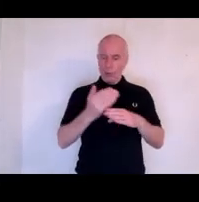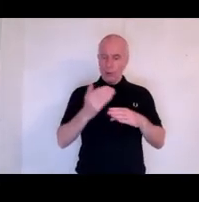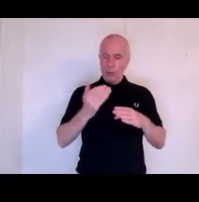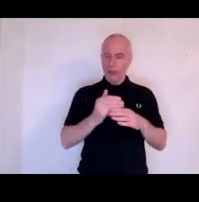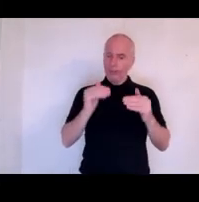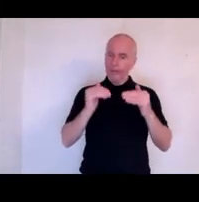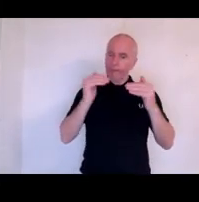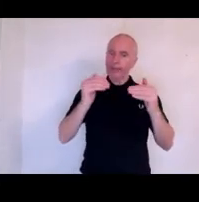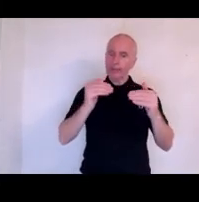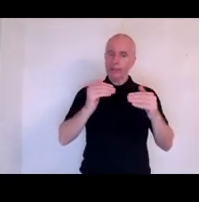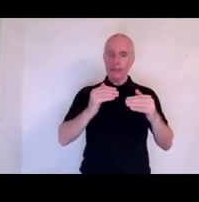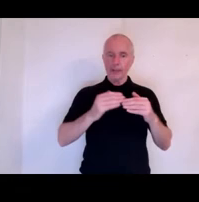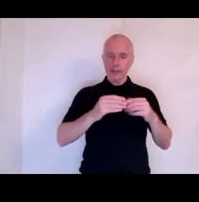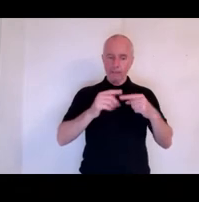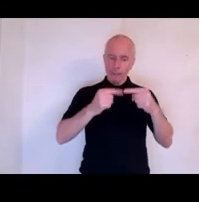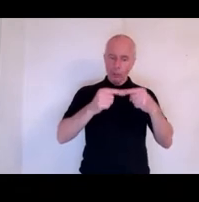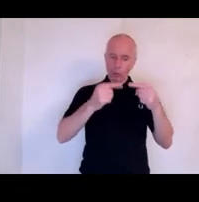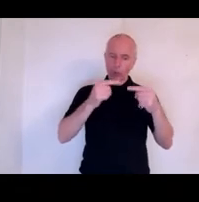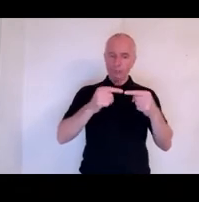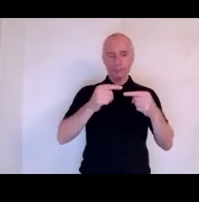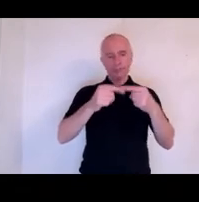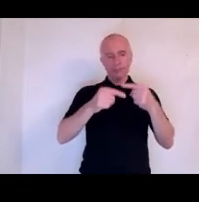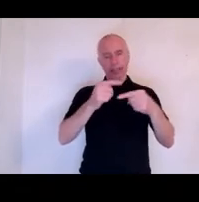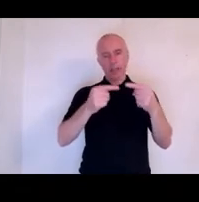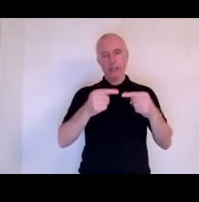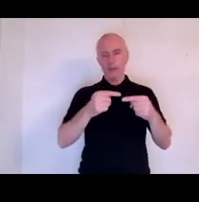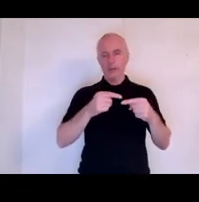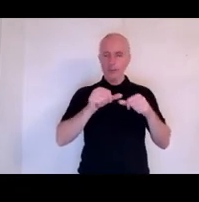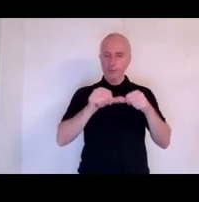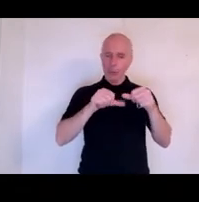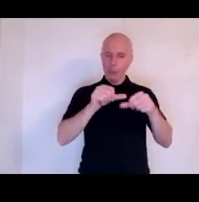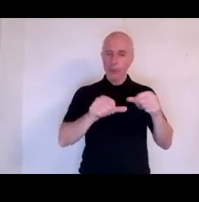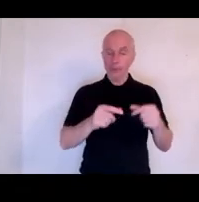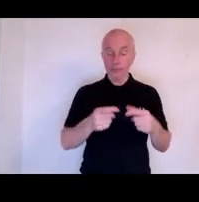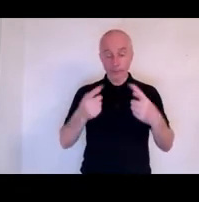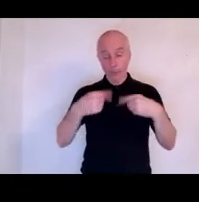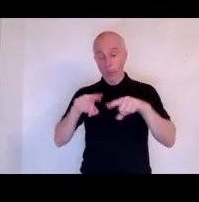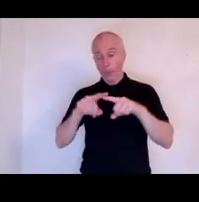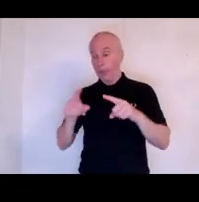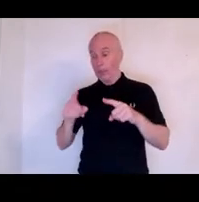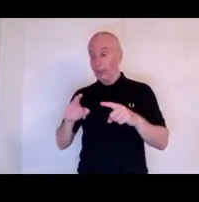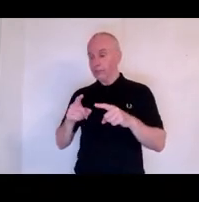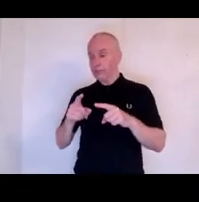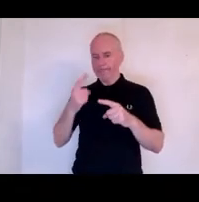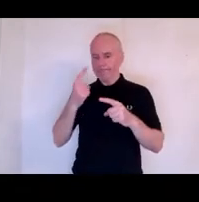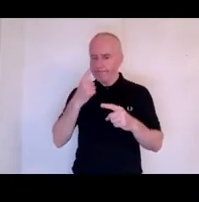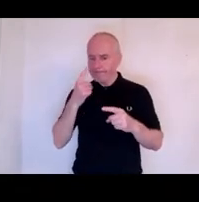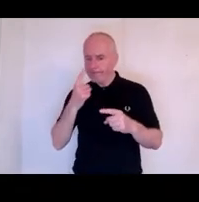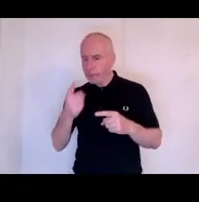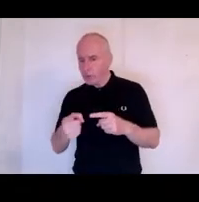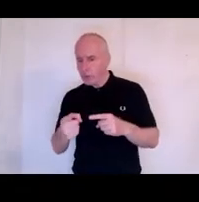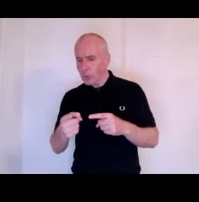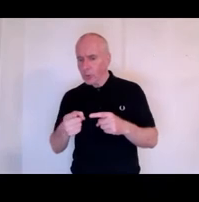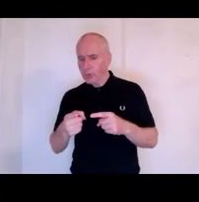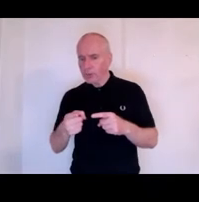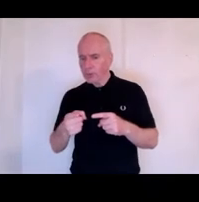BASE programme is because we're looking to build advanced fuel cycles and novel fuels to reactors.